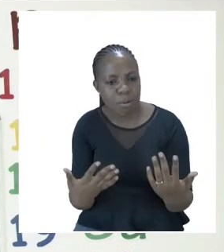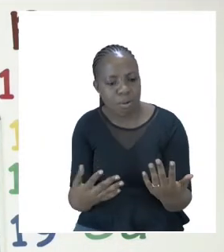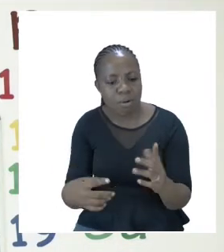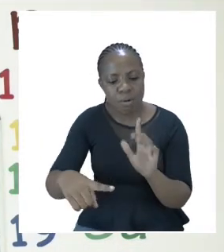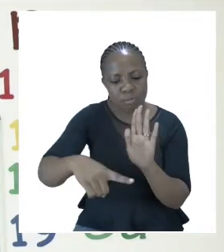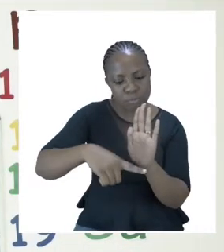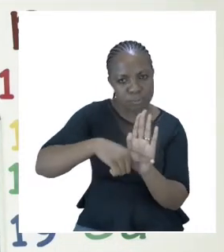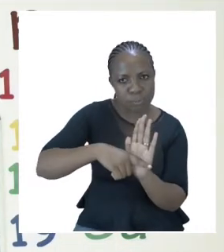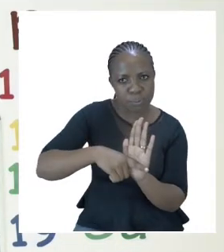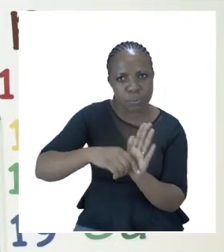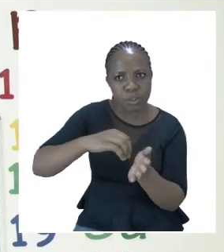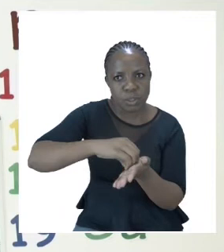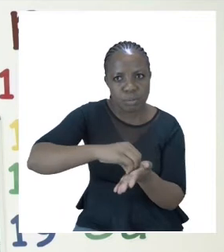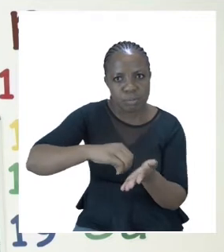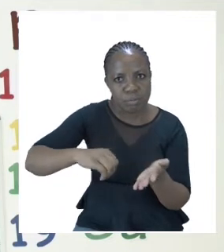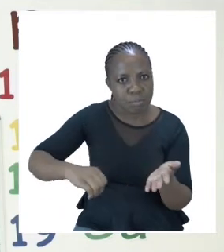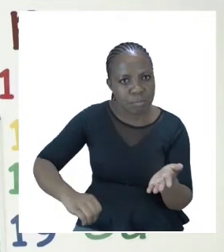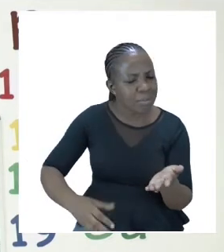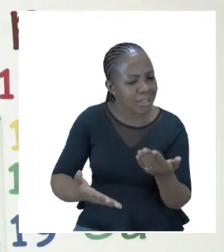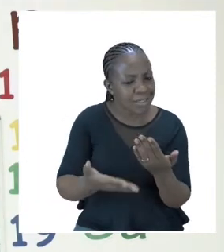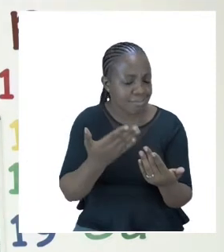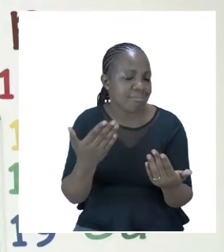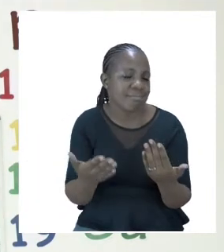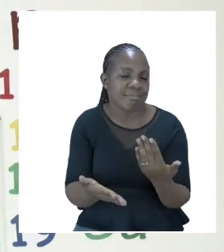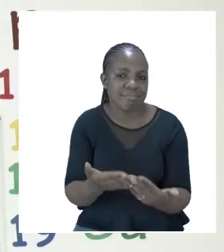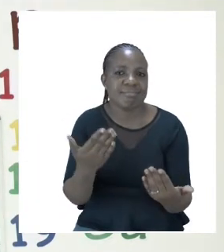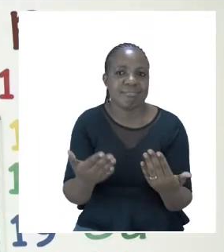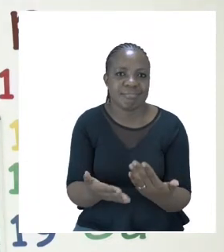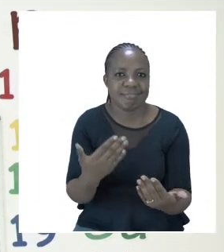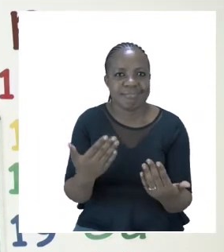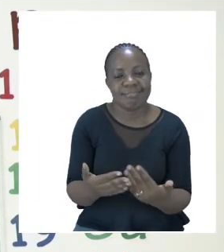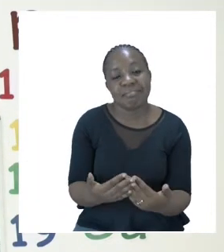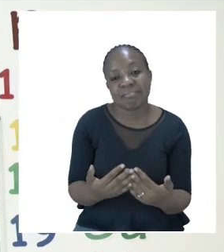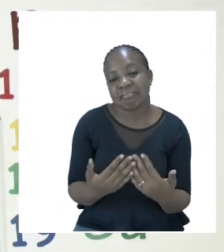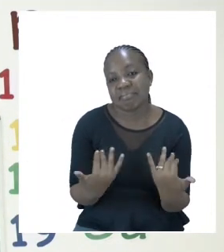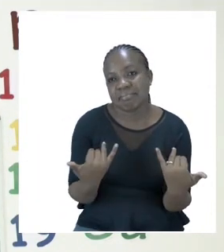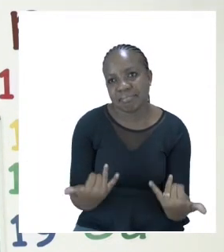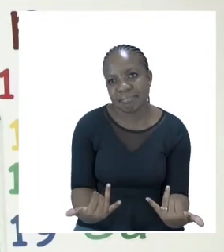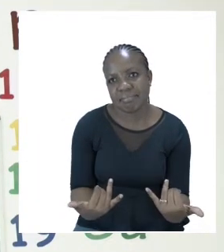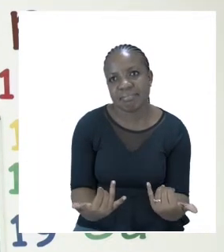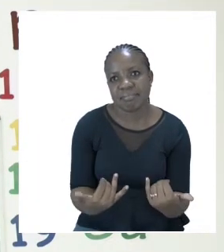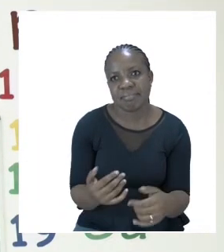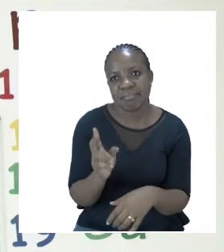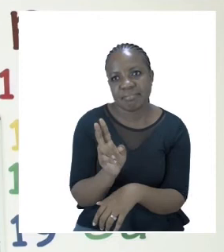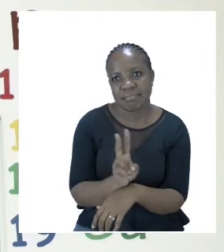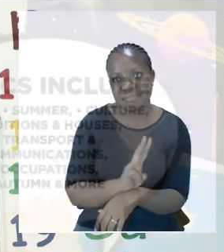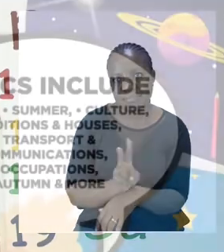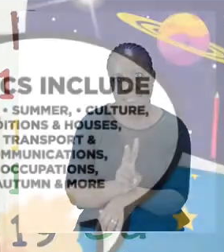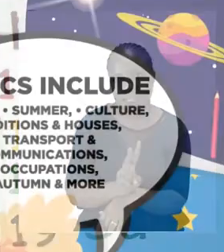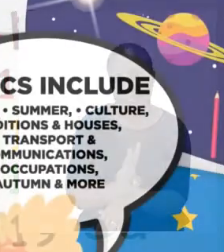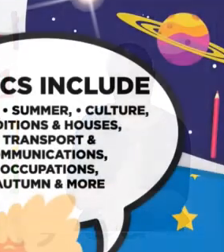become very, very easy for you. We will be right back after this commercial